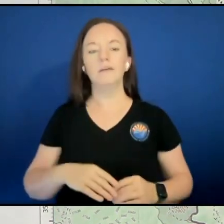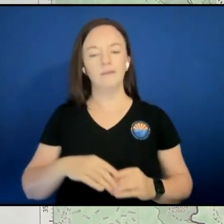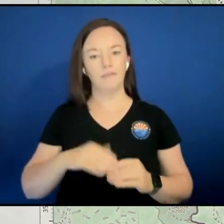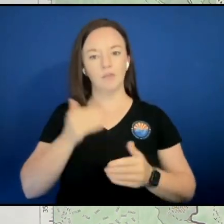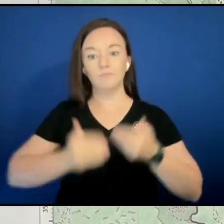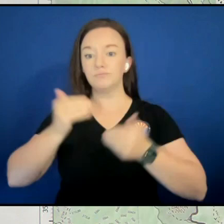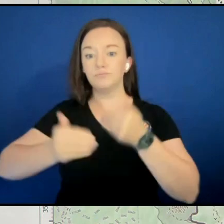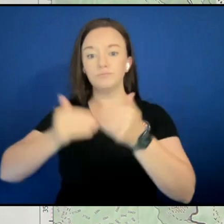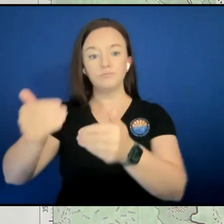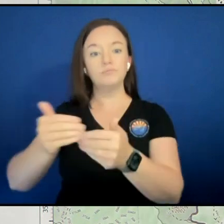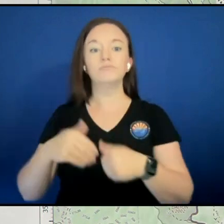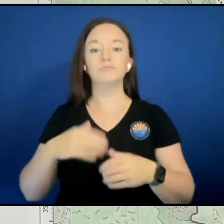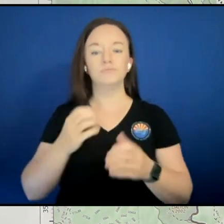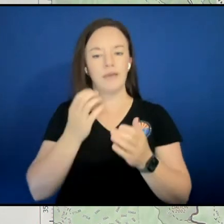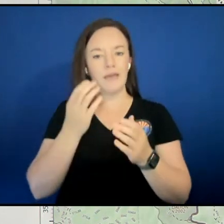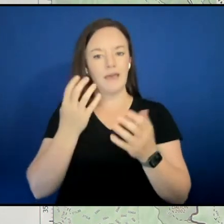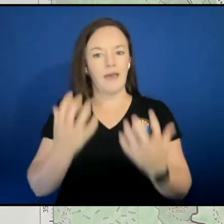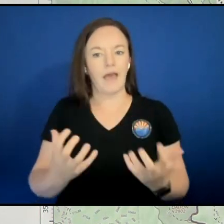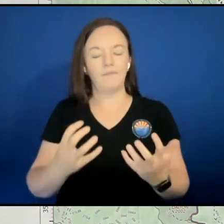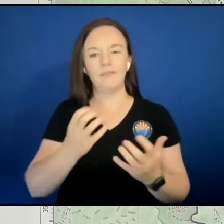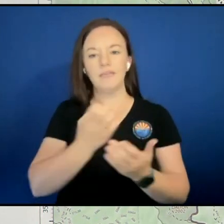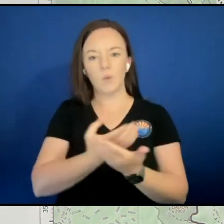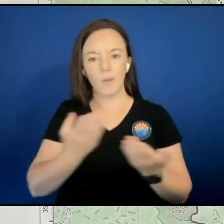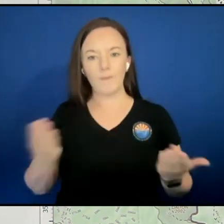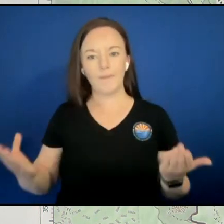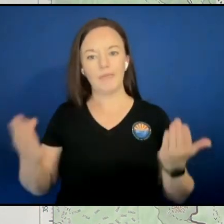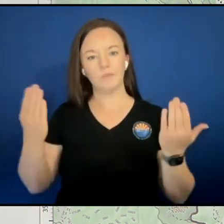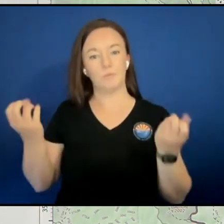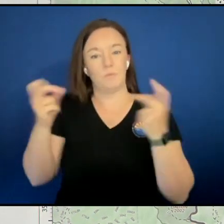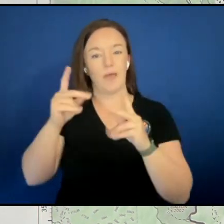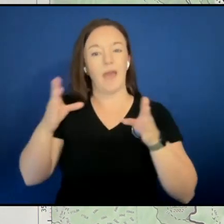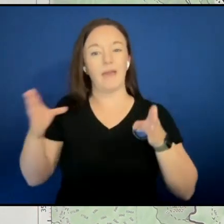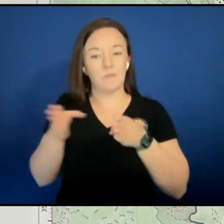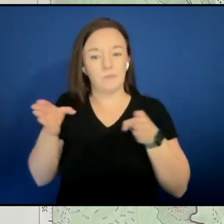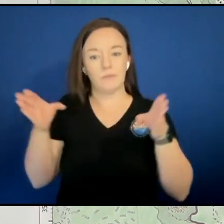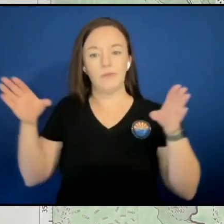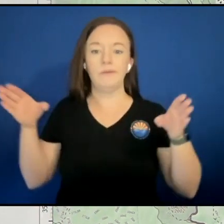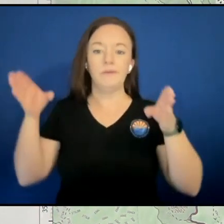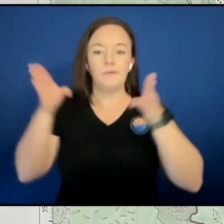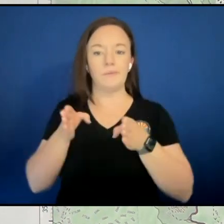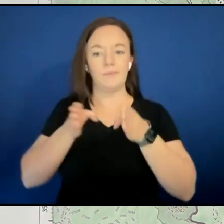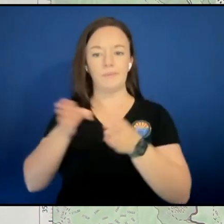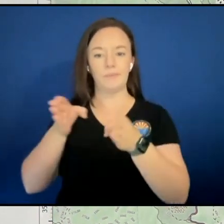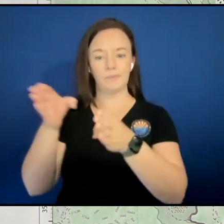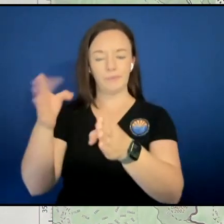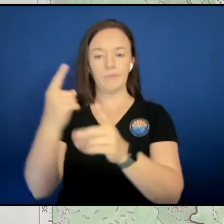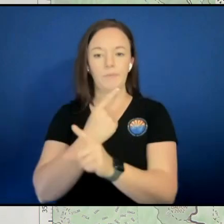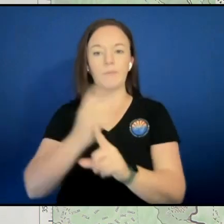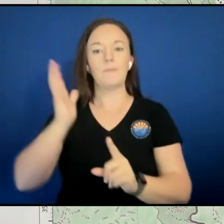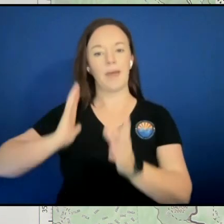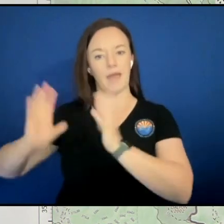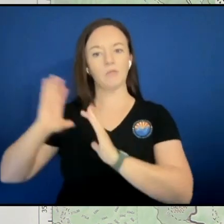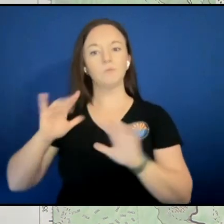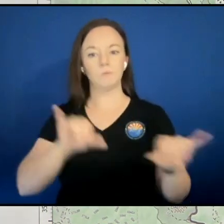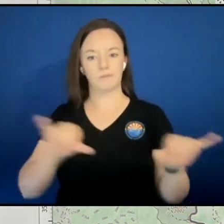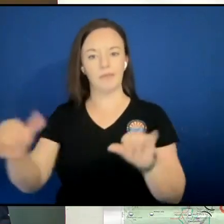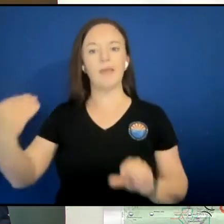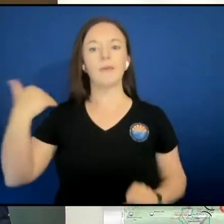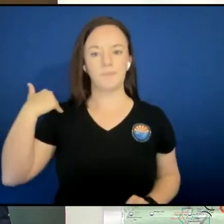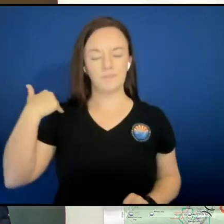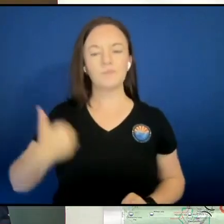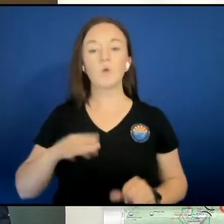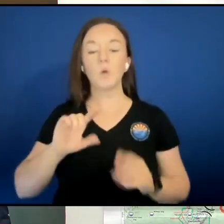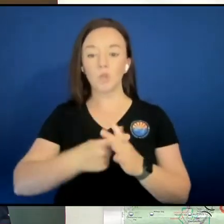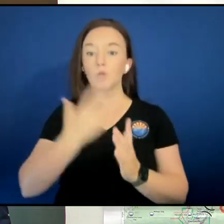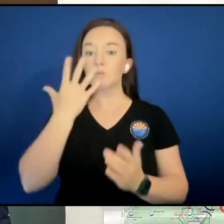it back to its pre-suppression state as best as possible. So that's coming along really well and starting to look good in there. We'll switch over